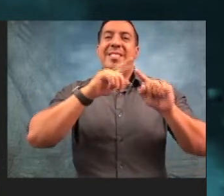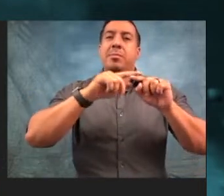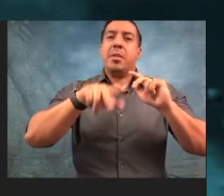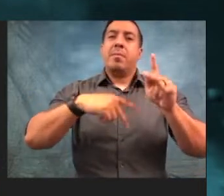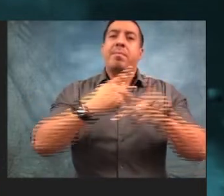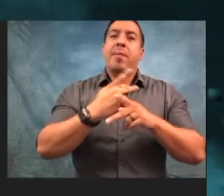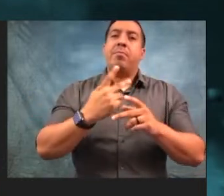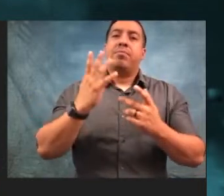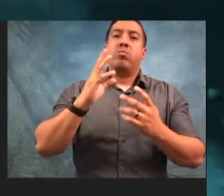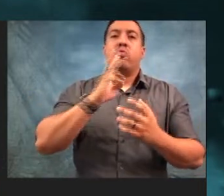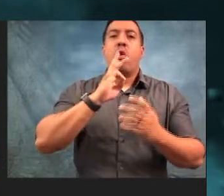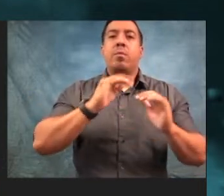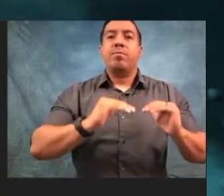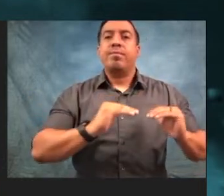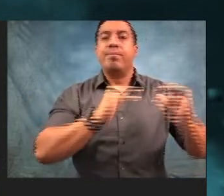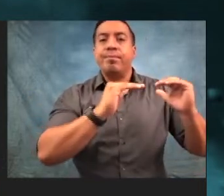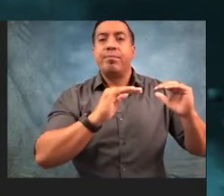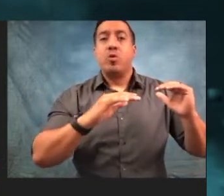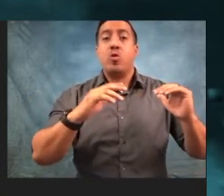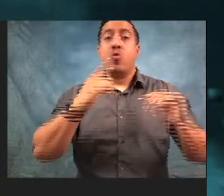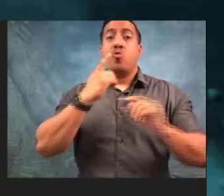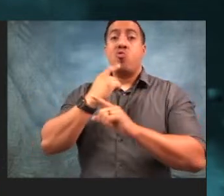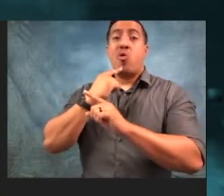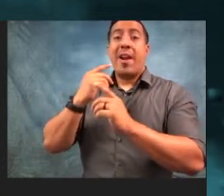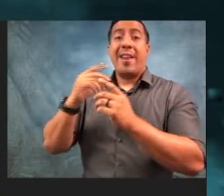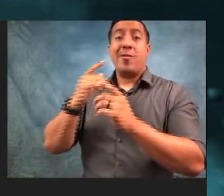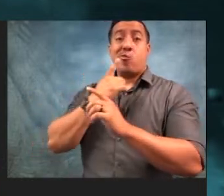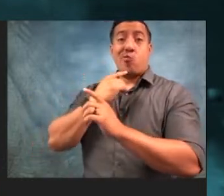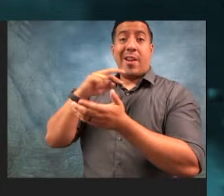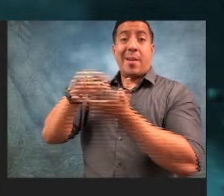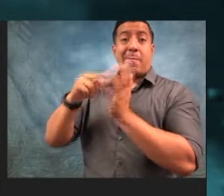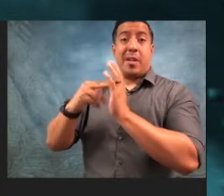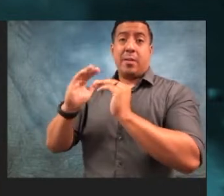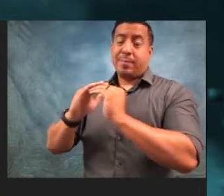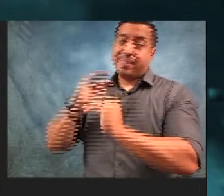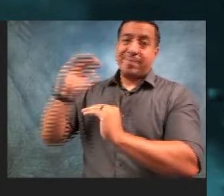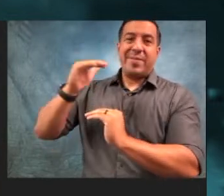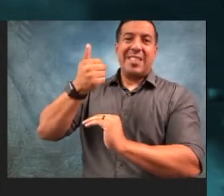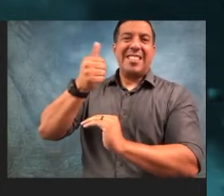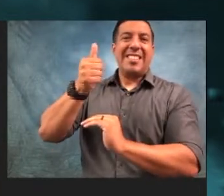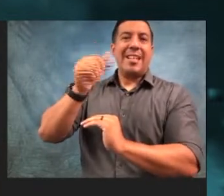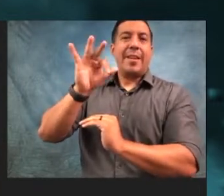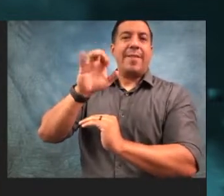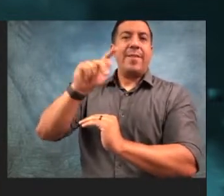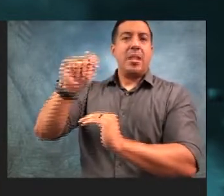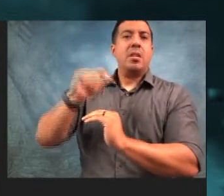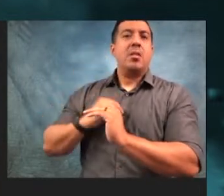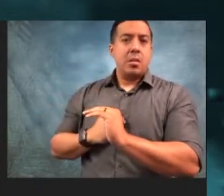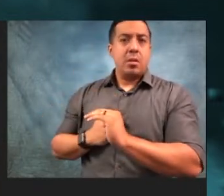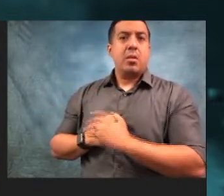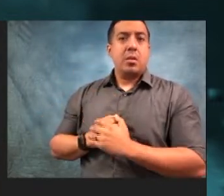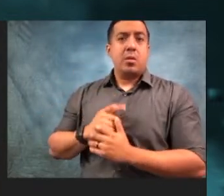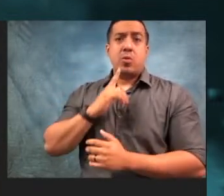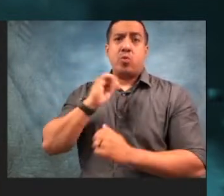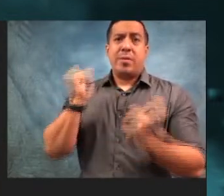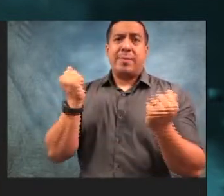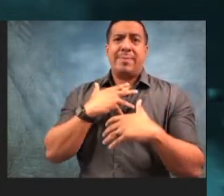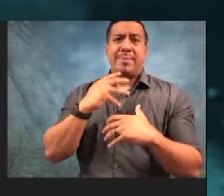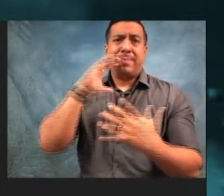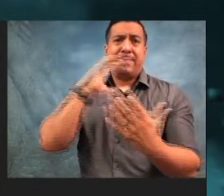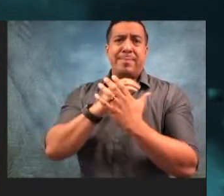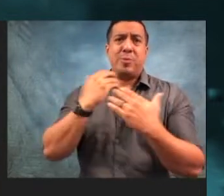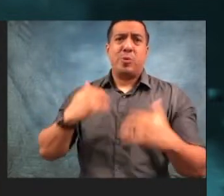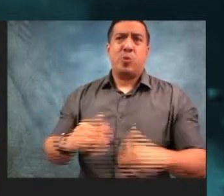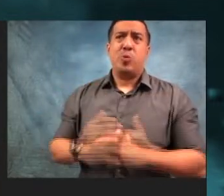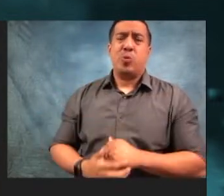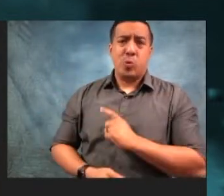water above ground. The red indicating greater than 10 feet of water above ground. So this is a pretty